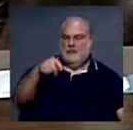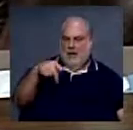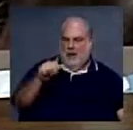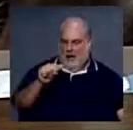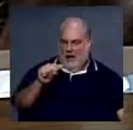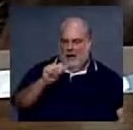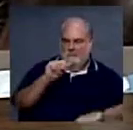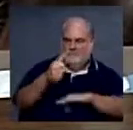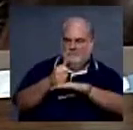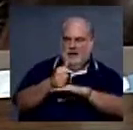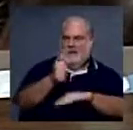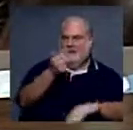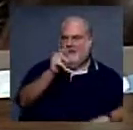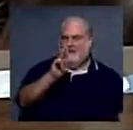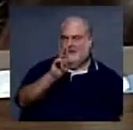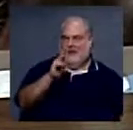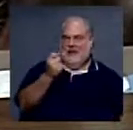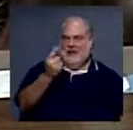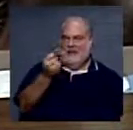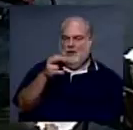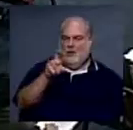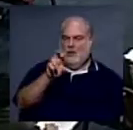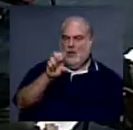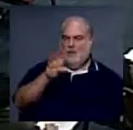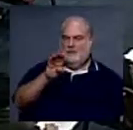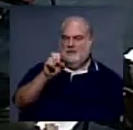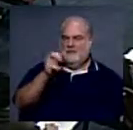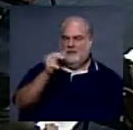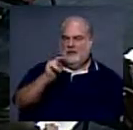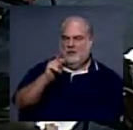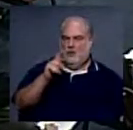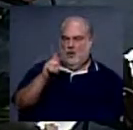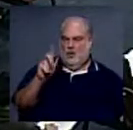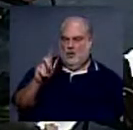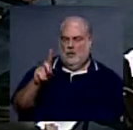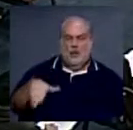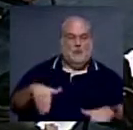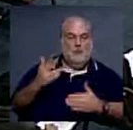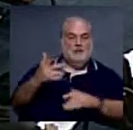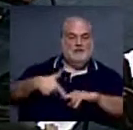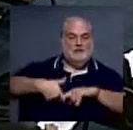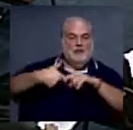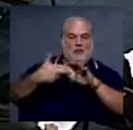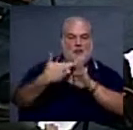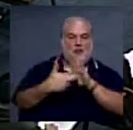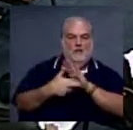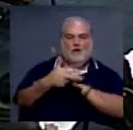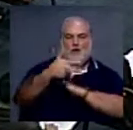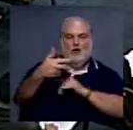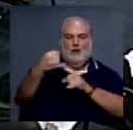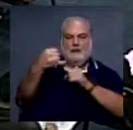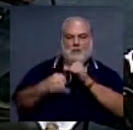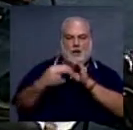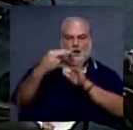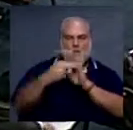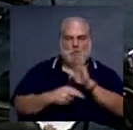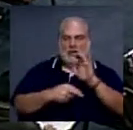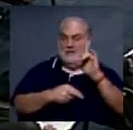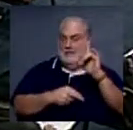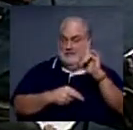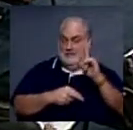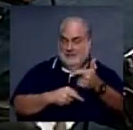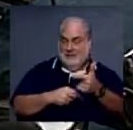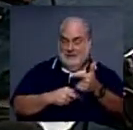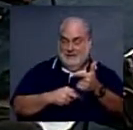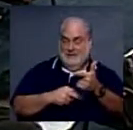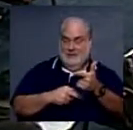at 1711 Rebsamen Park Road, second reading. Move we suspend the rules and place on third and final reading. Second. There's a motion and a second